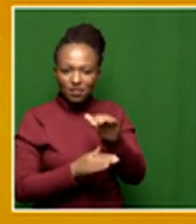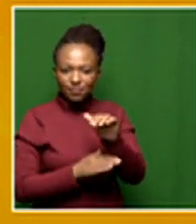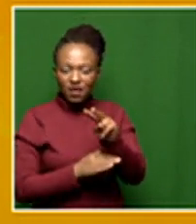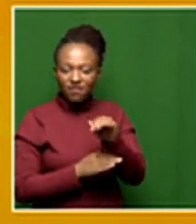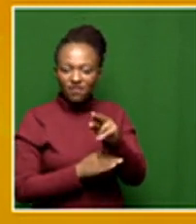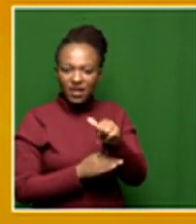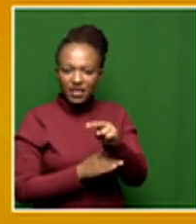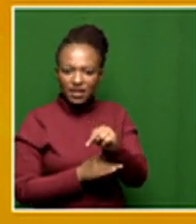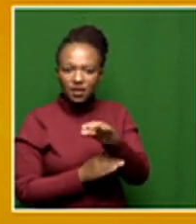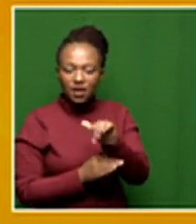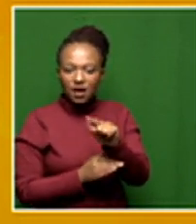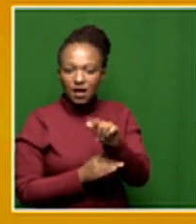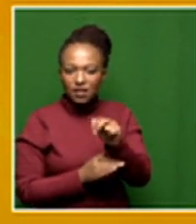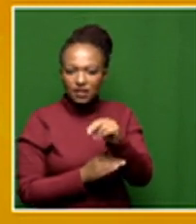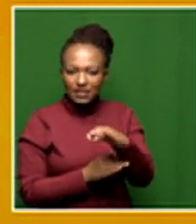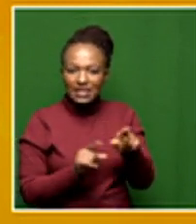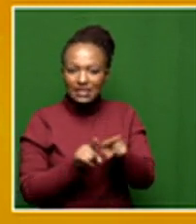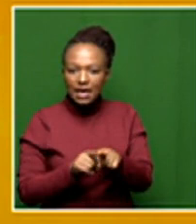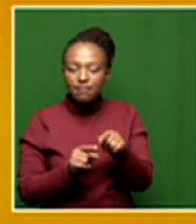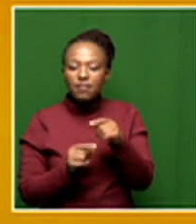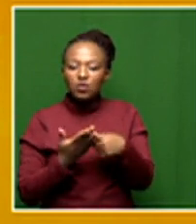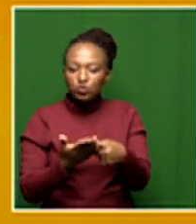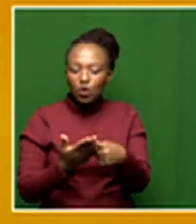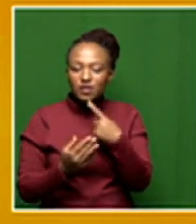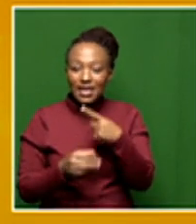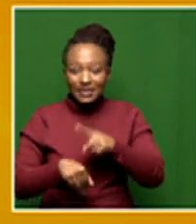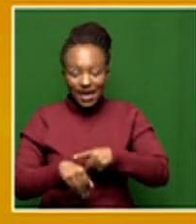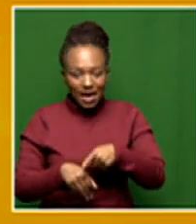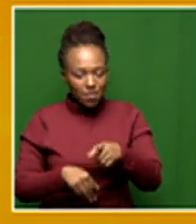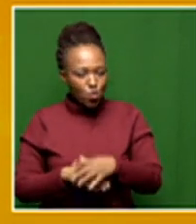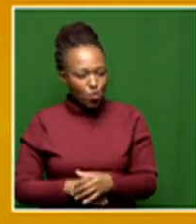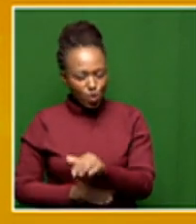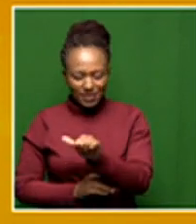us about air travel and, of course, the talk that, you know, during this time,